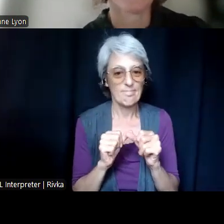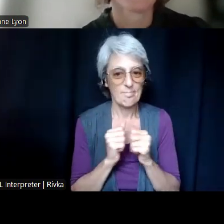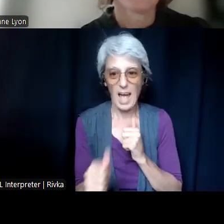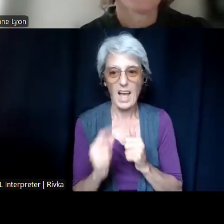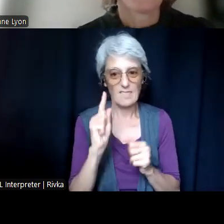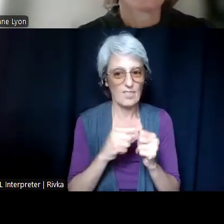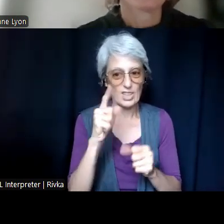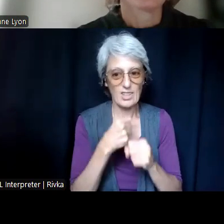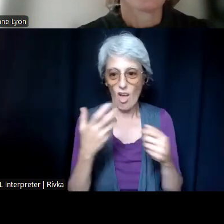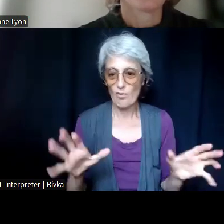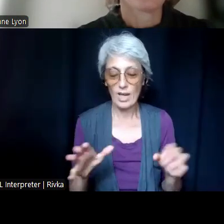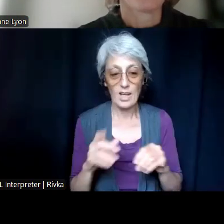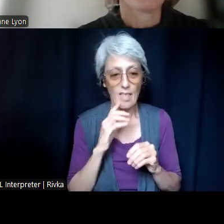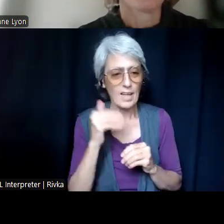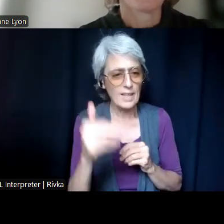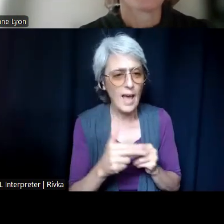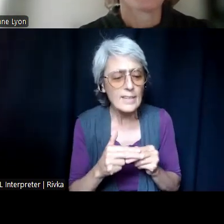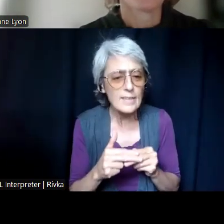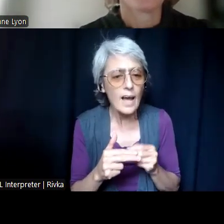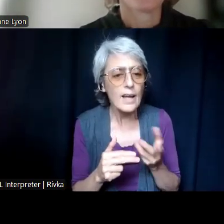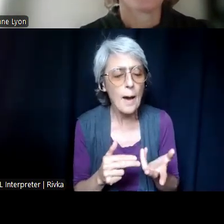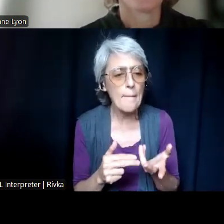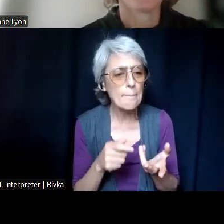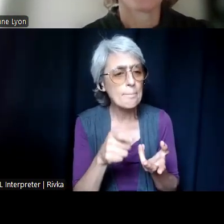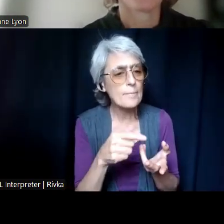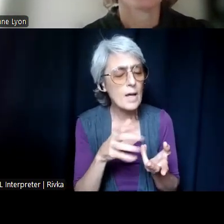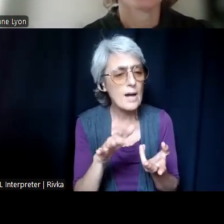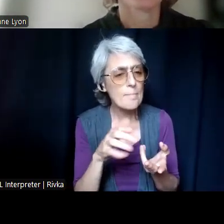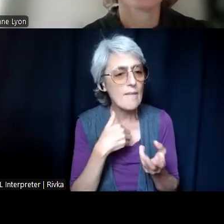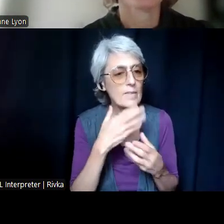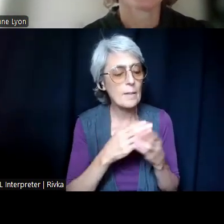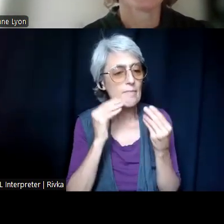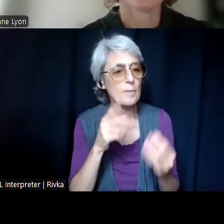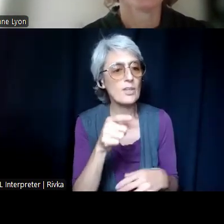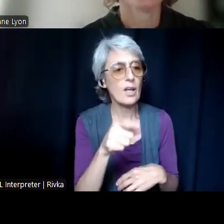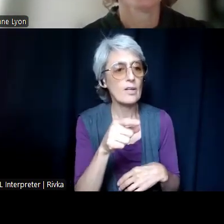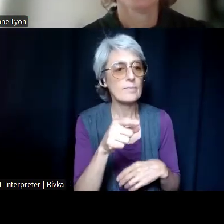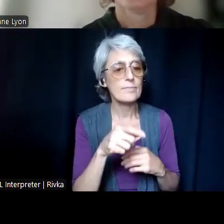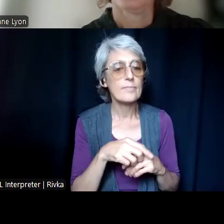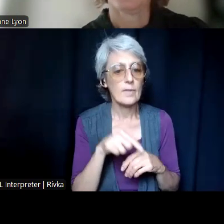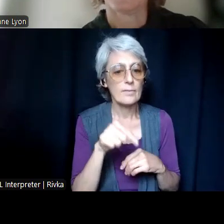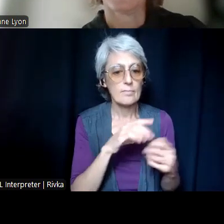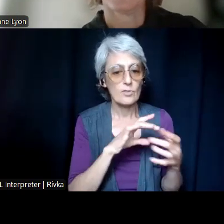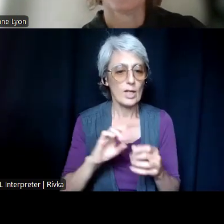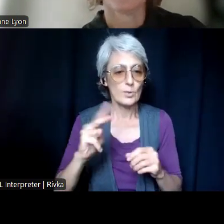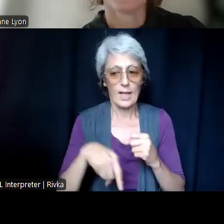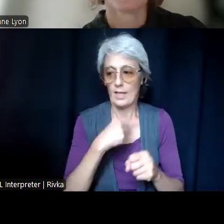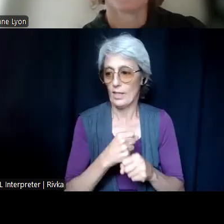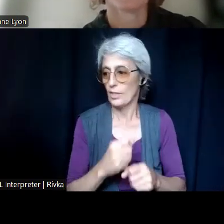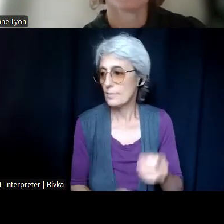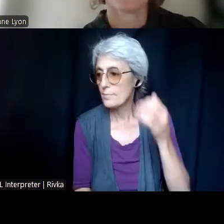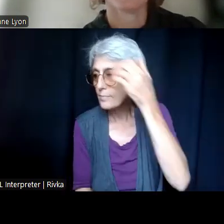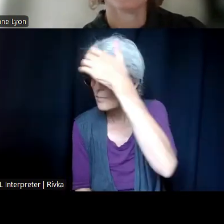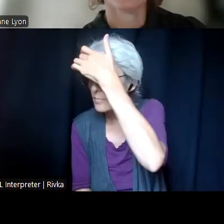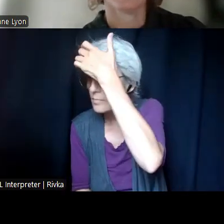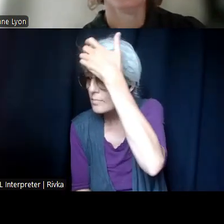slide has some information about our second year. If you want to go to the